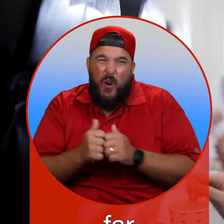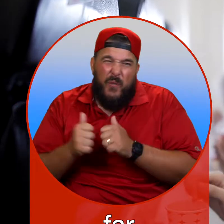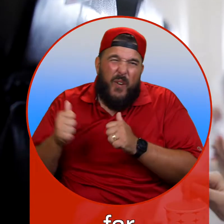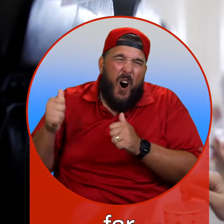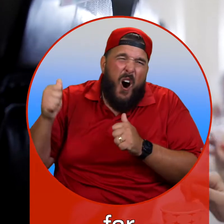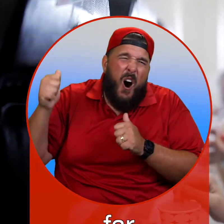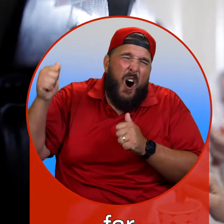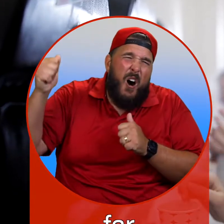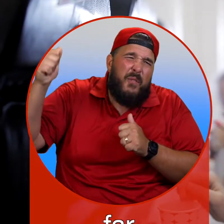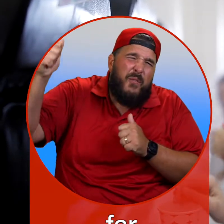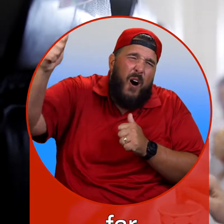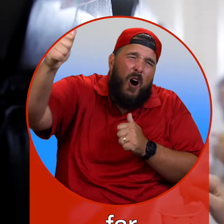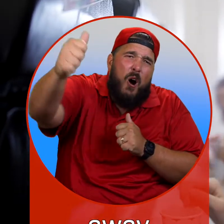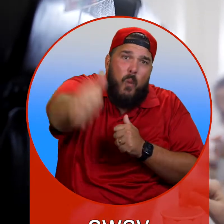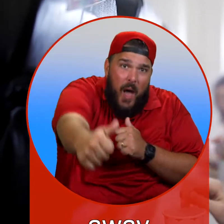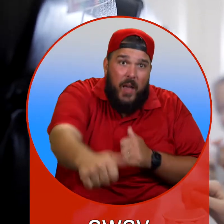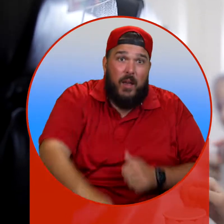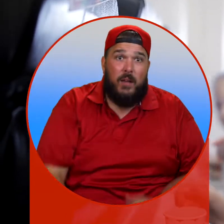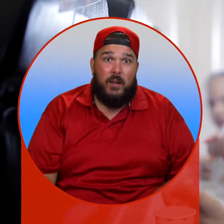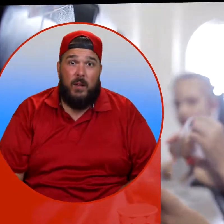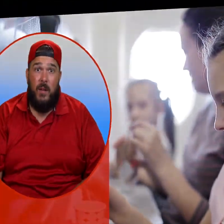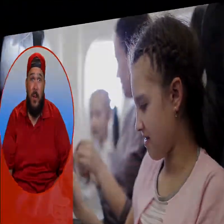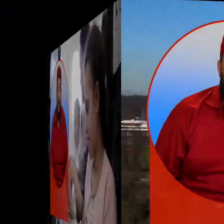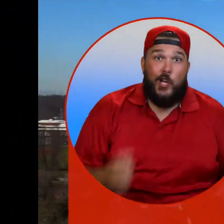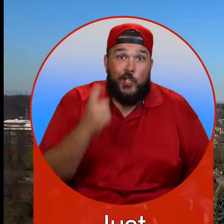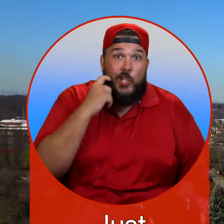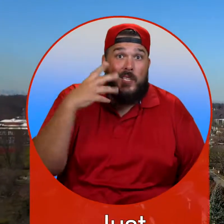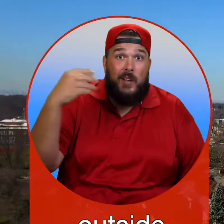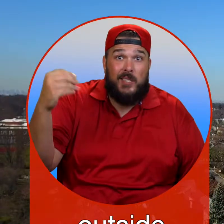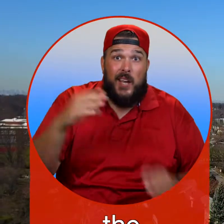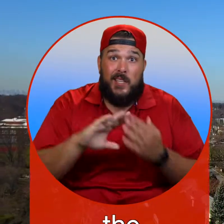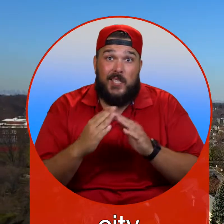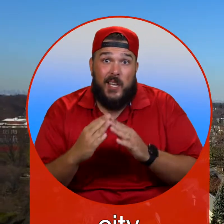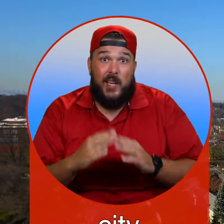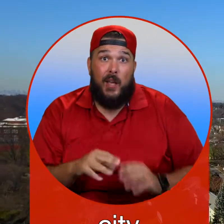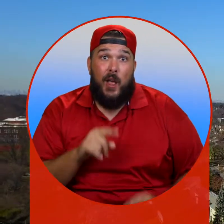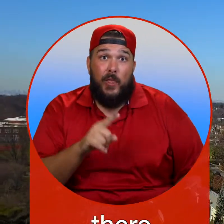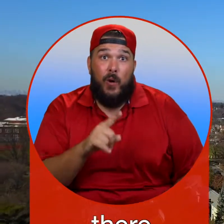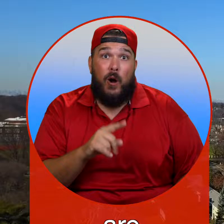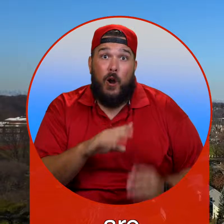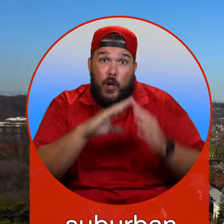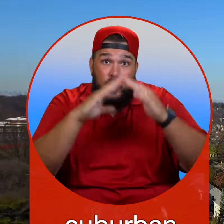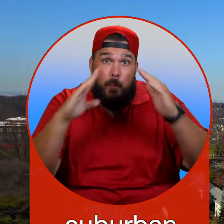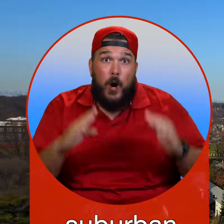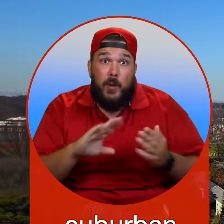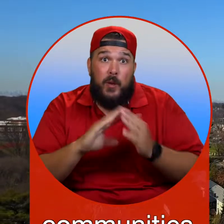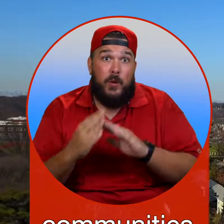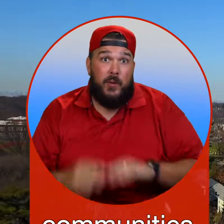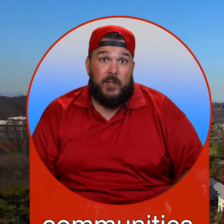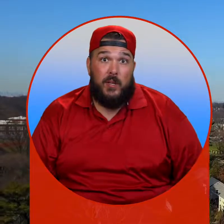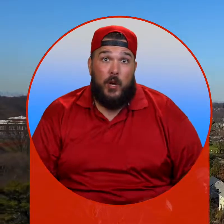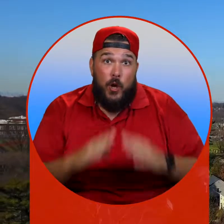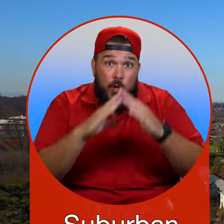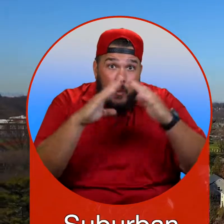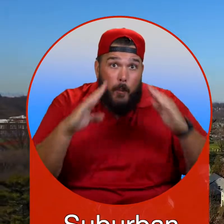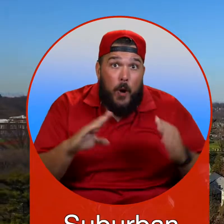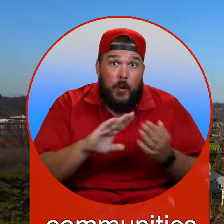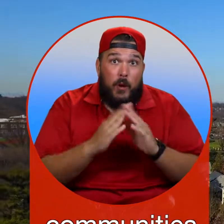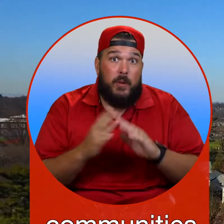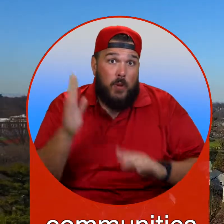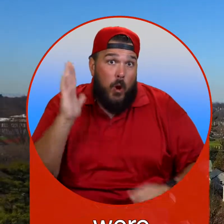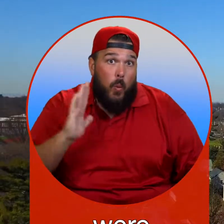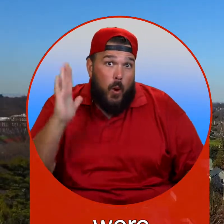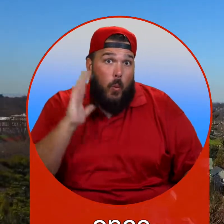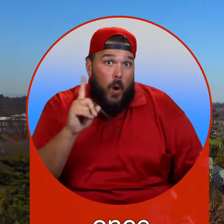one far, far away. Just outside the city, there are suburban communities.